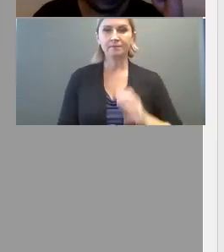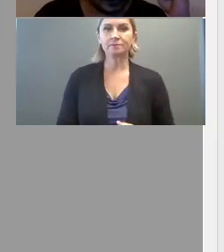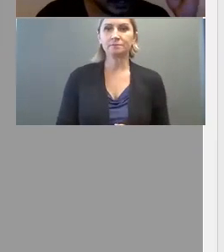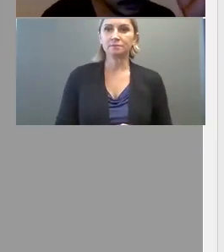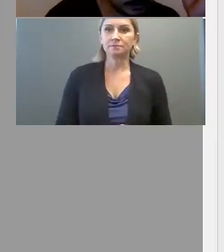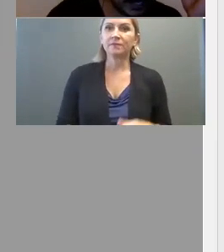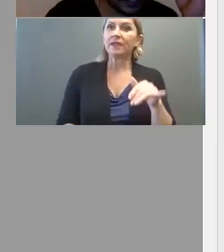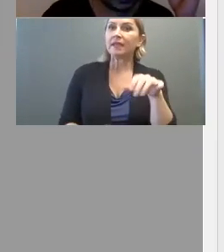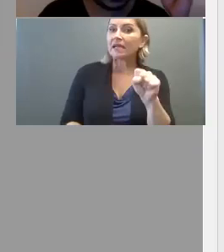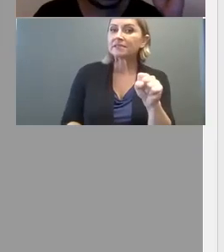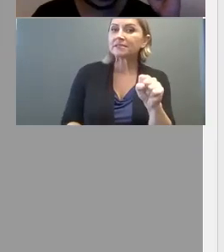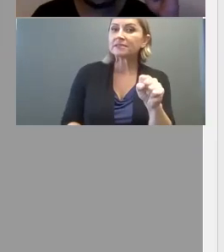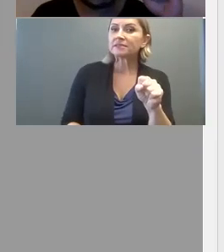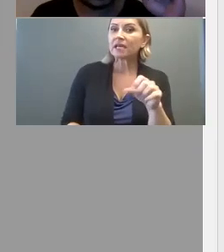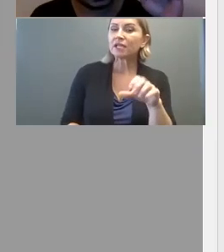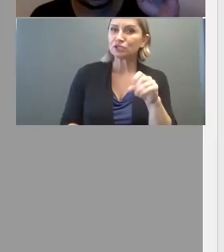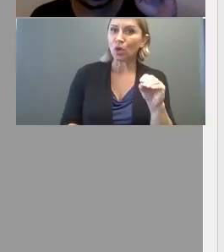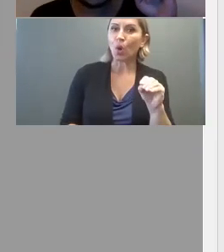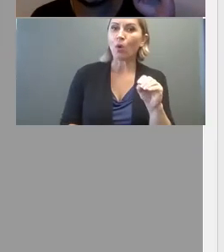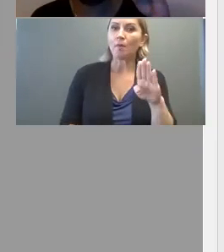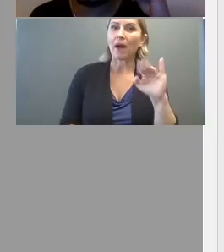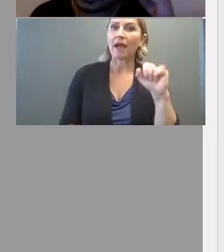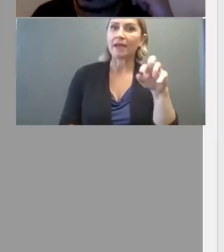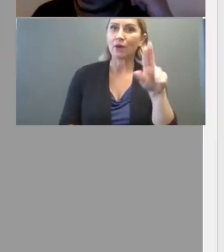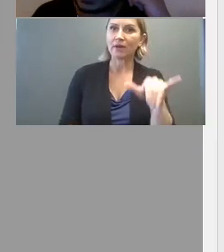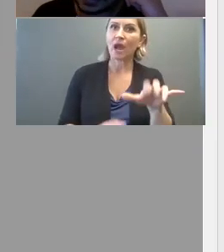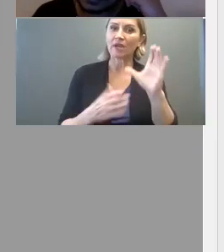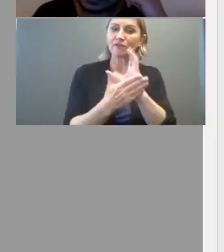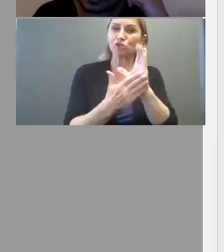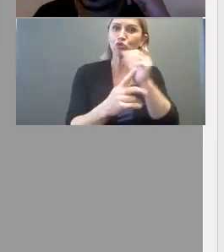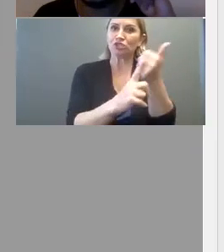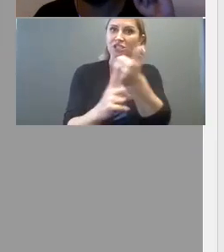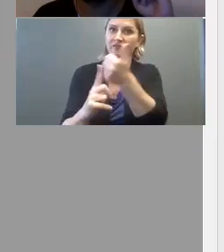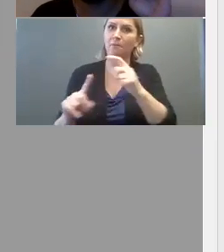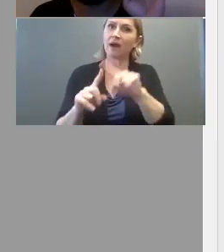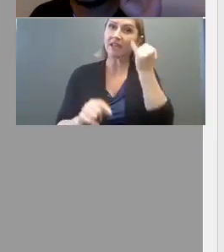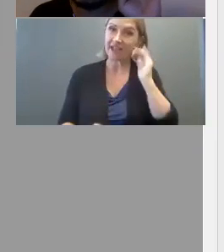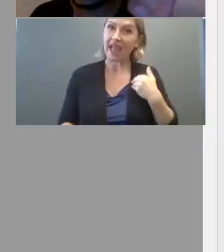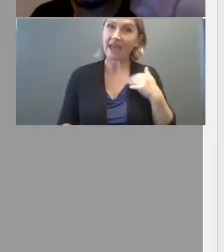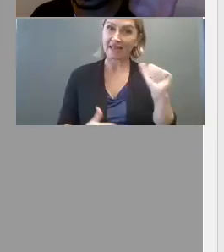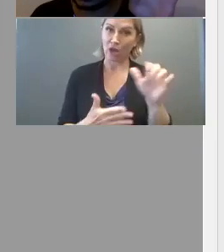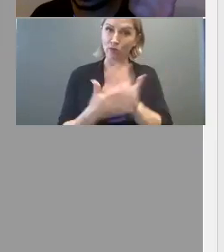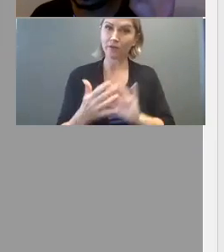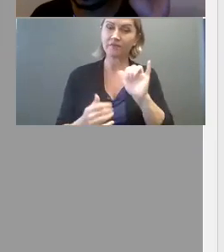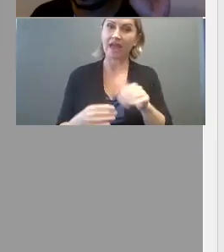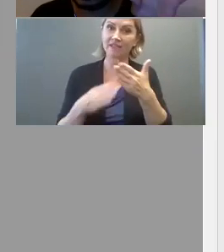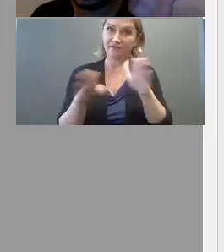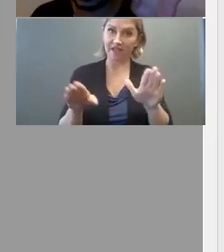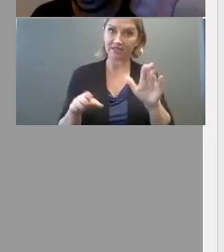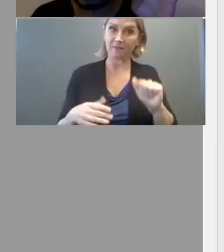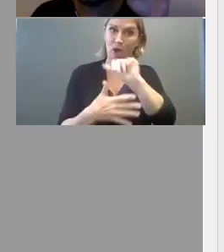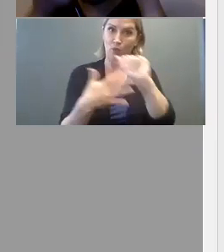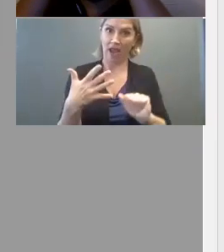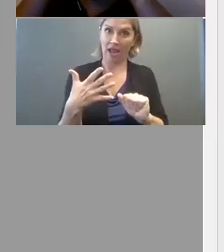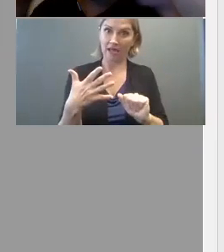Yes, I would. So Brian, you're correct that I would have to search each of them. But what if I had an algorithm that divides my array into 2